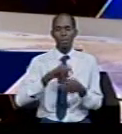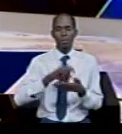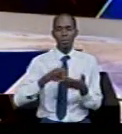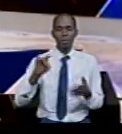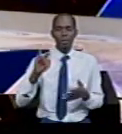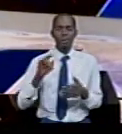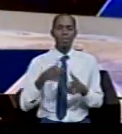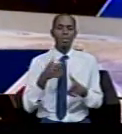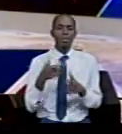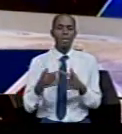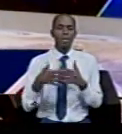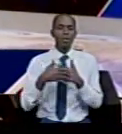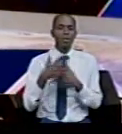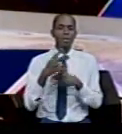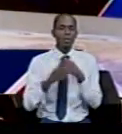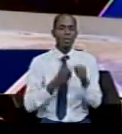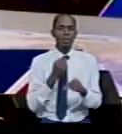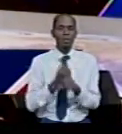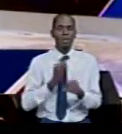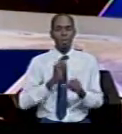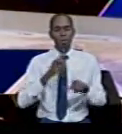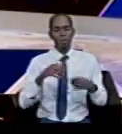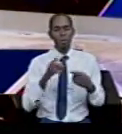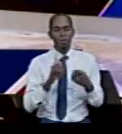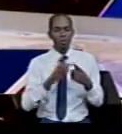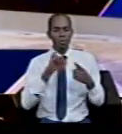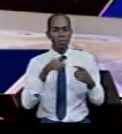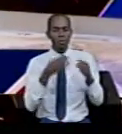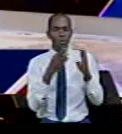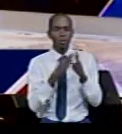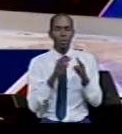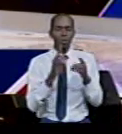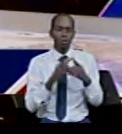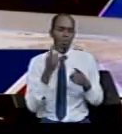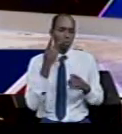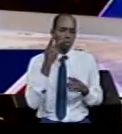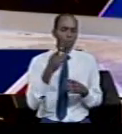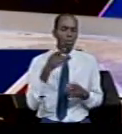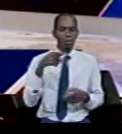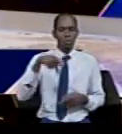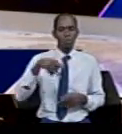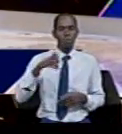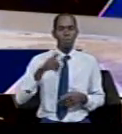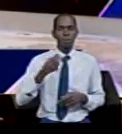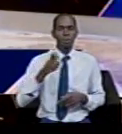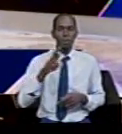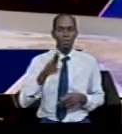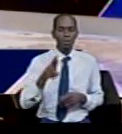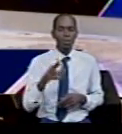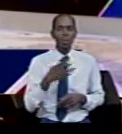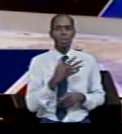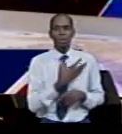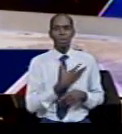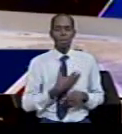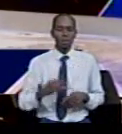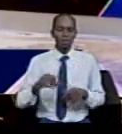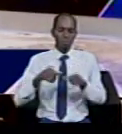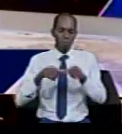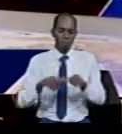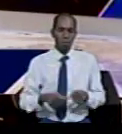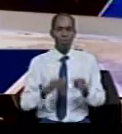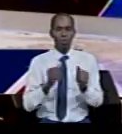after 3 years, I went up to Jerusalem to see Peter and abode with